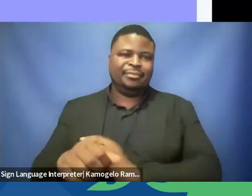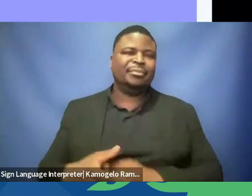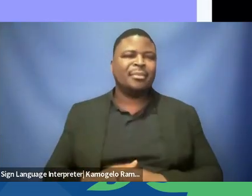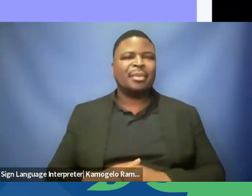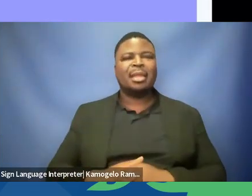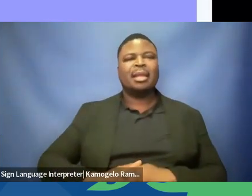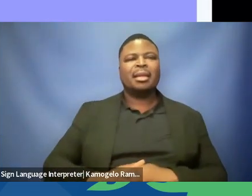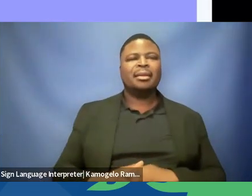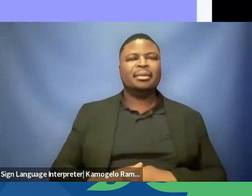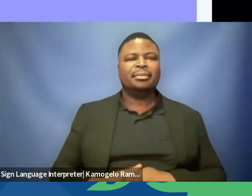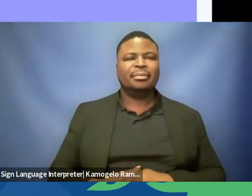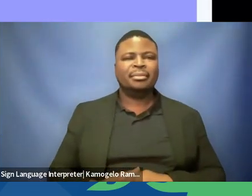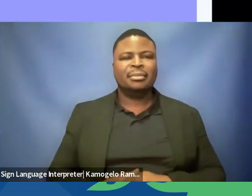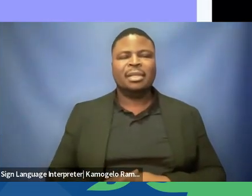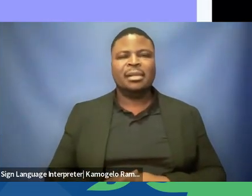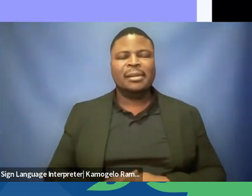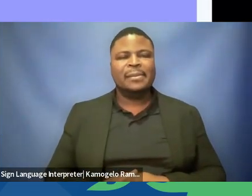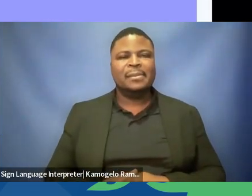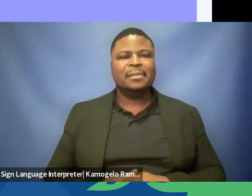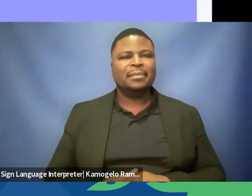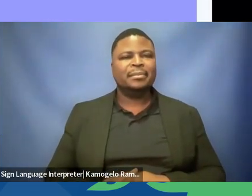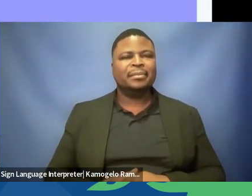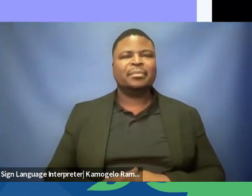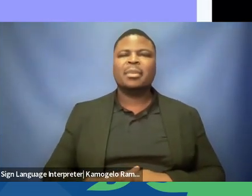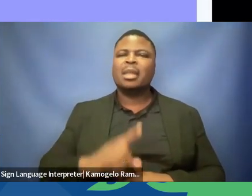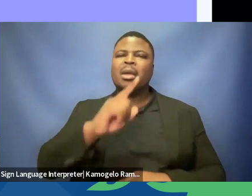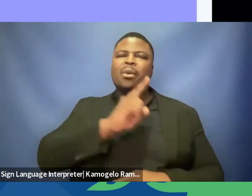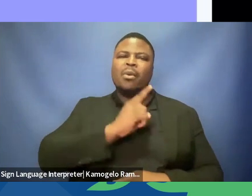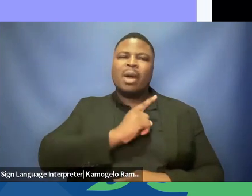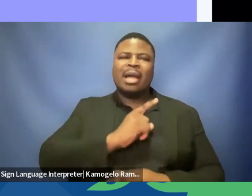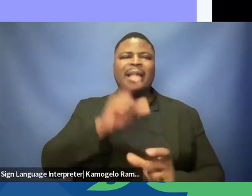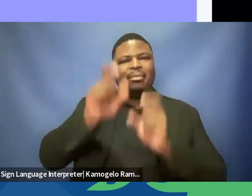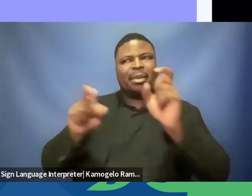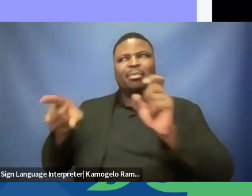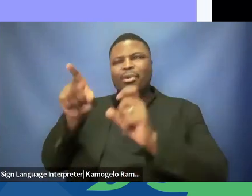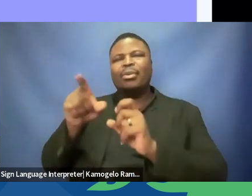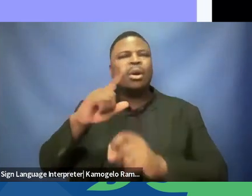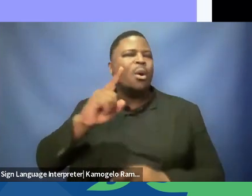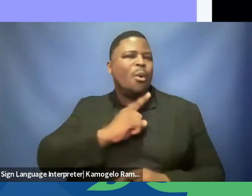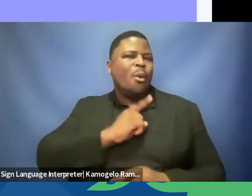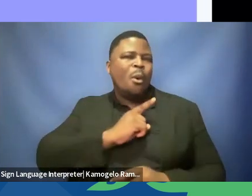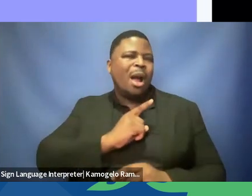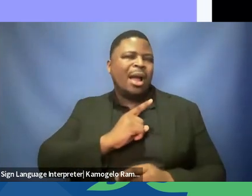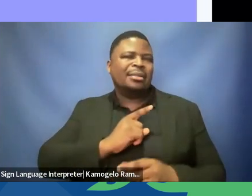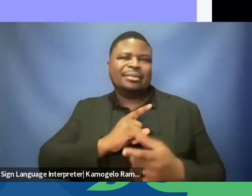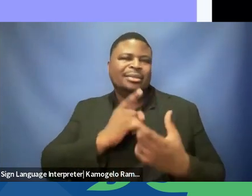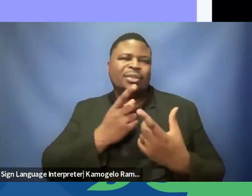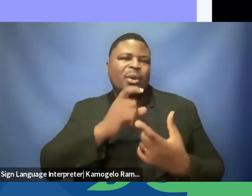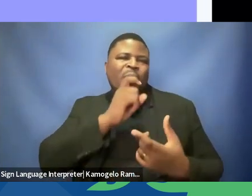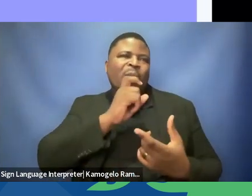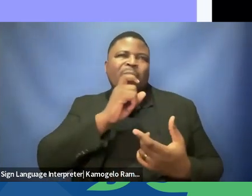Why were they getting to use cats in their sexual activity? Because there became a general belief